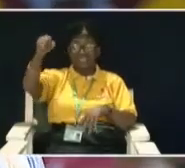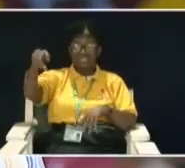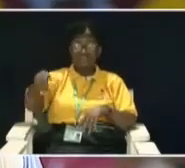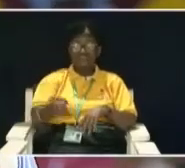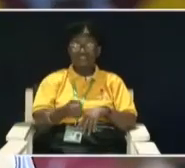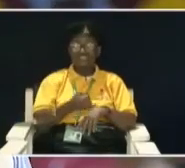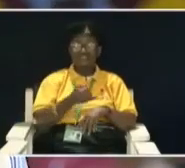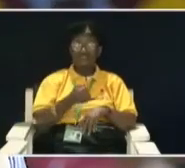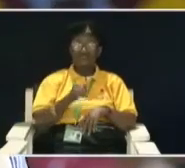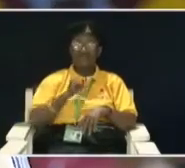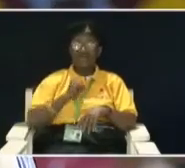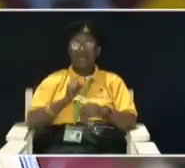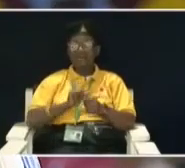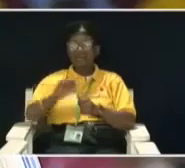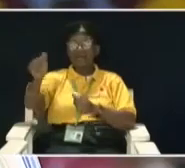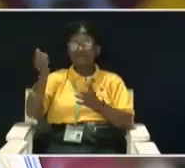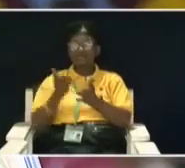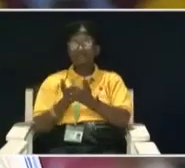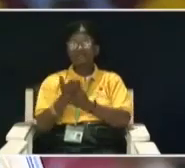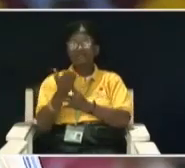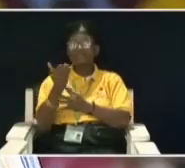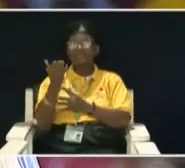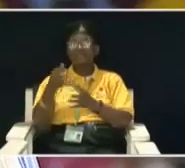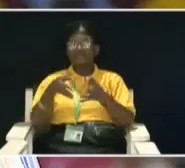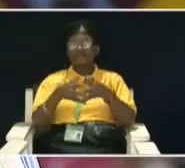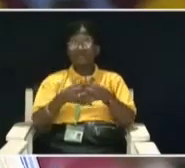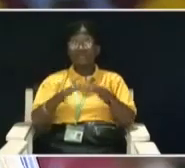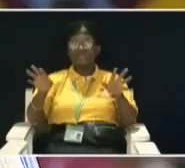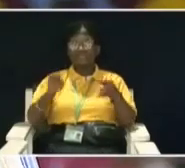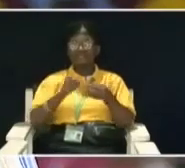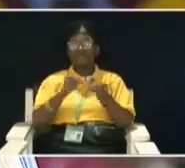I passed through gate number one.